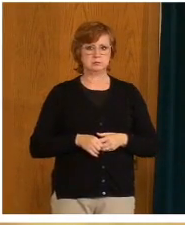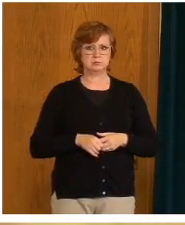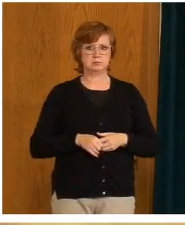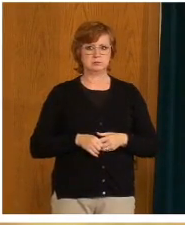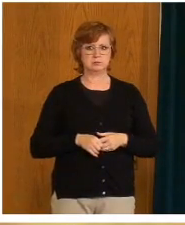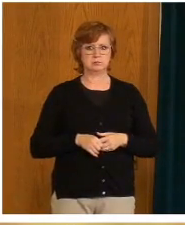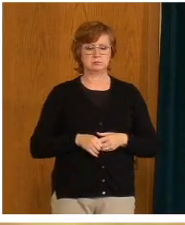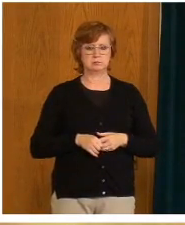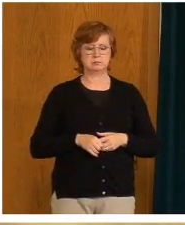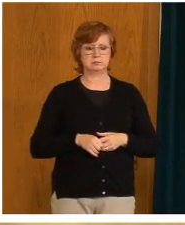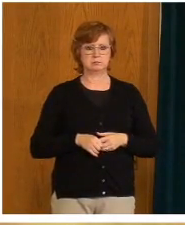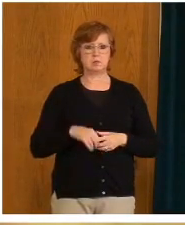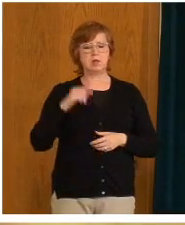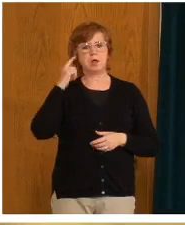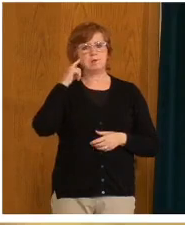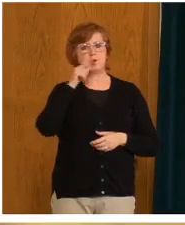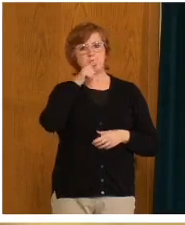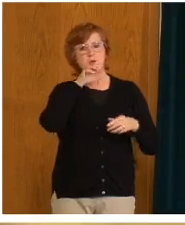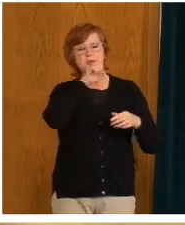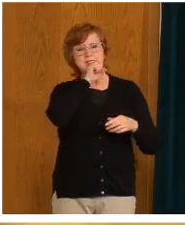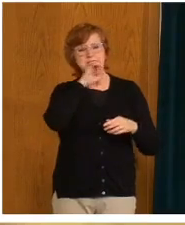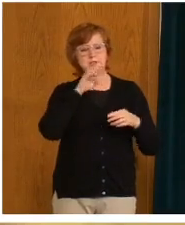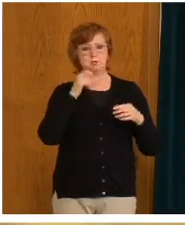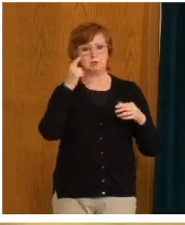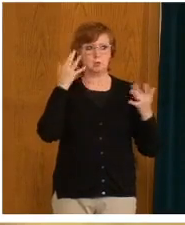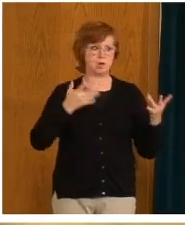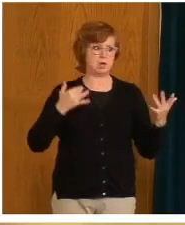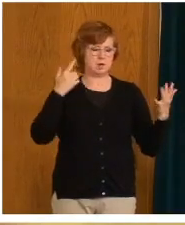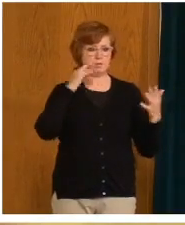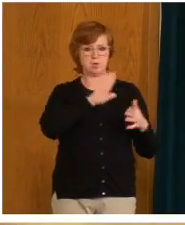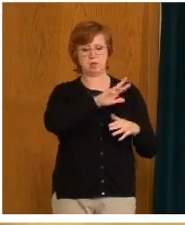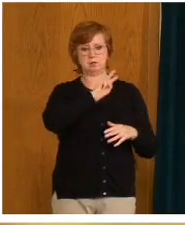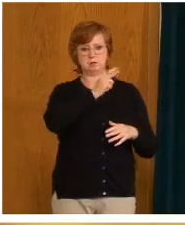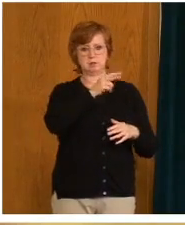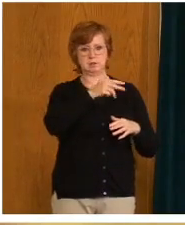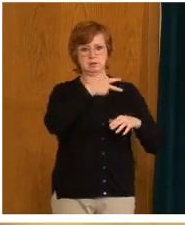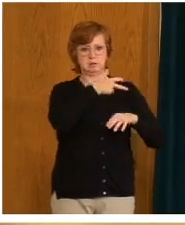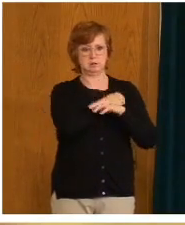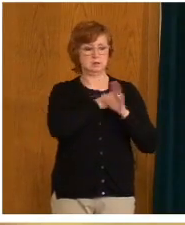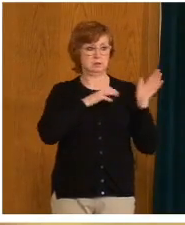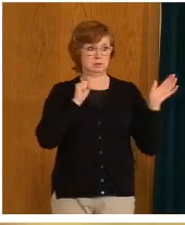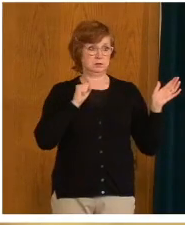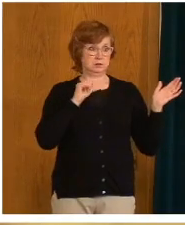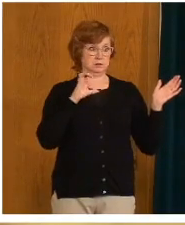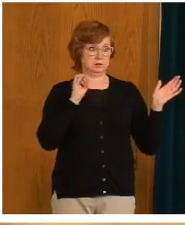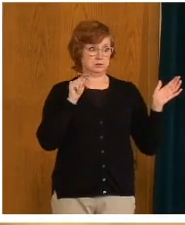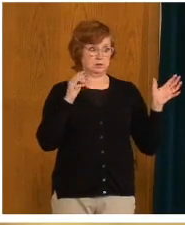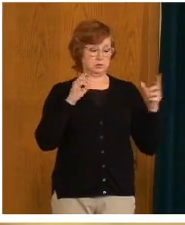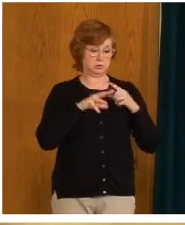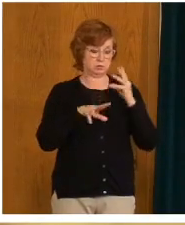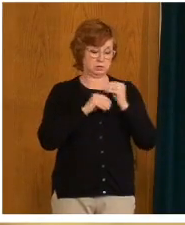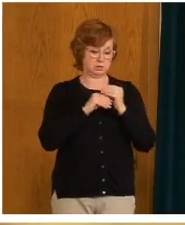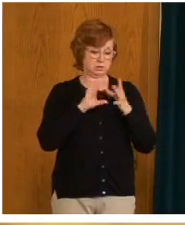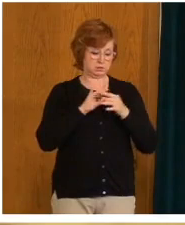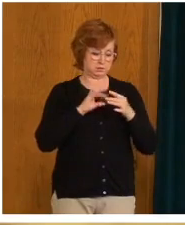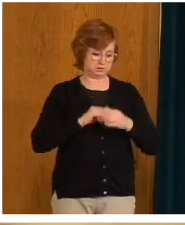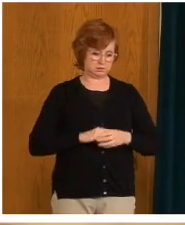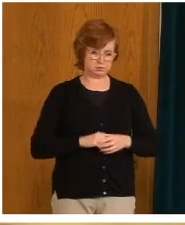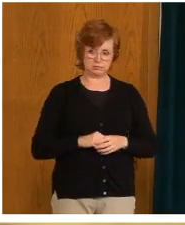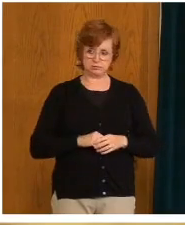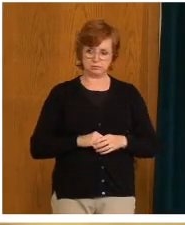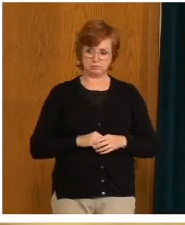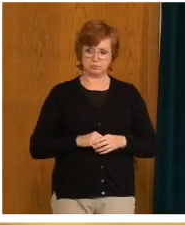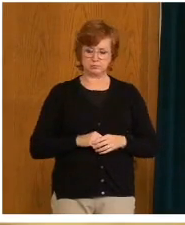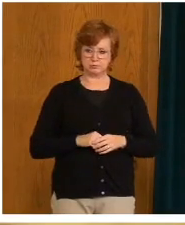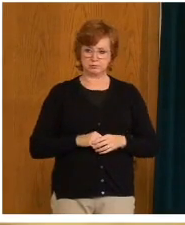for seniors who have been waiting quite a while now for their second dose? Scott, do you want to just talk a little bit as to our rollout